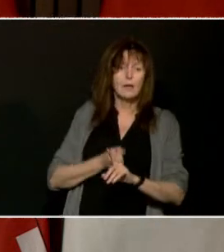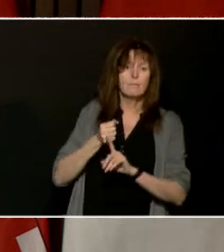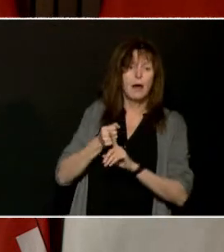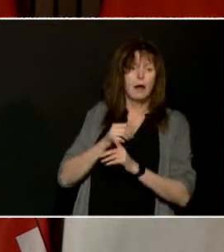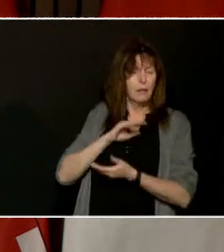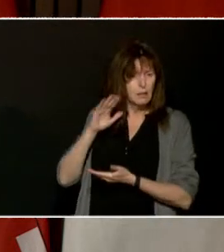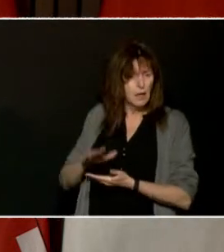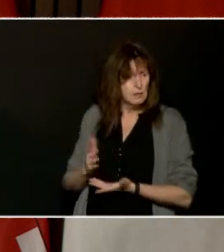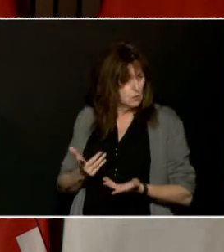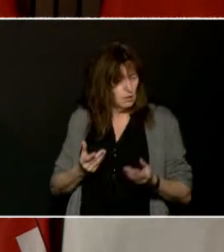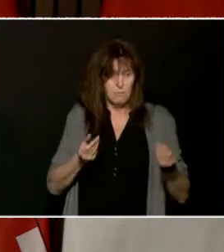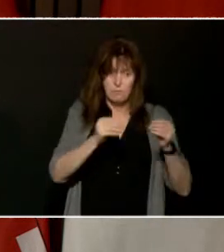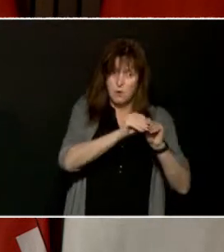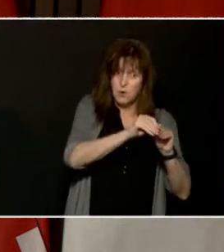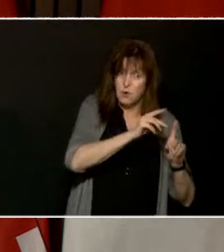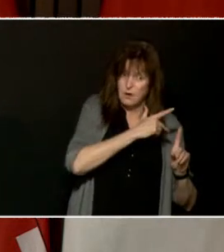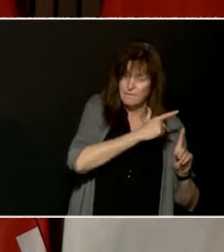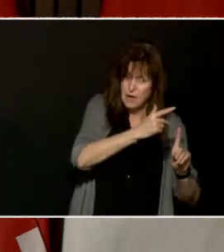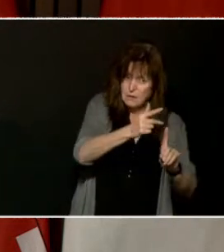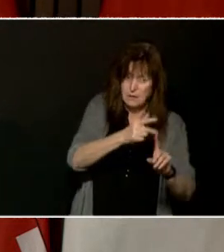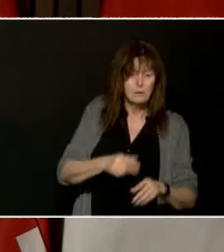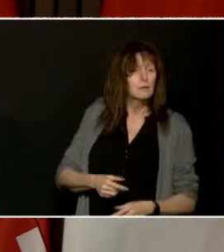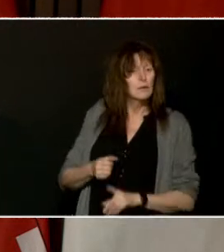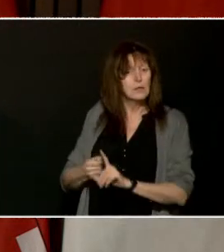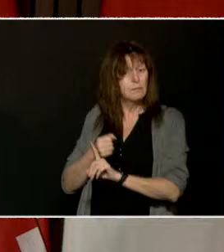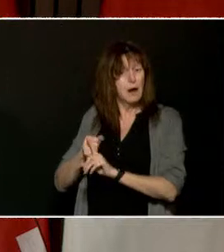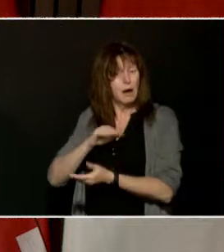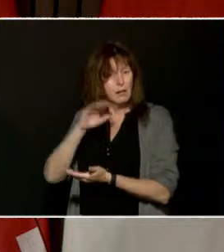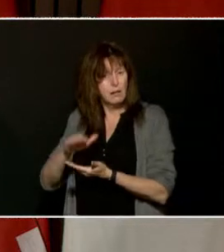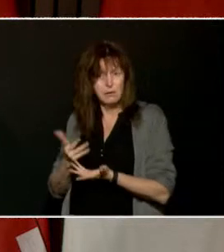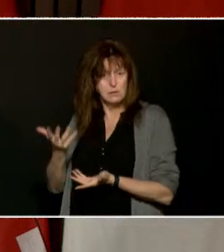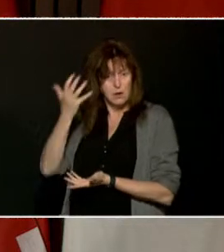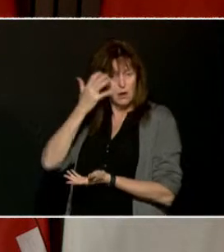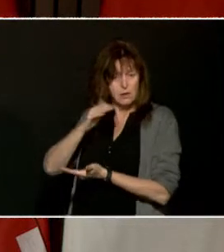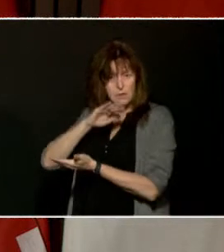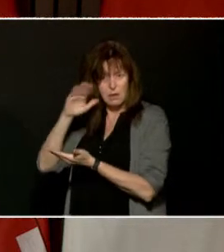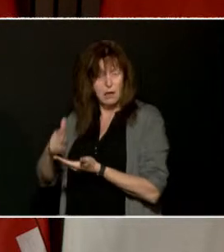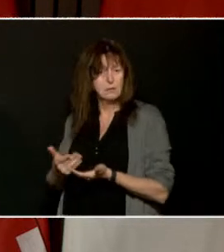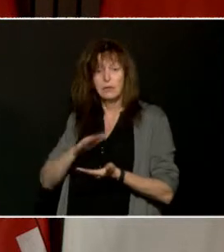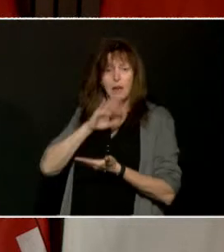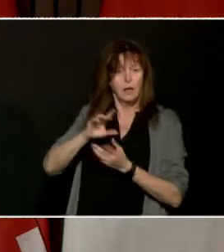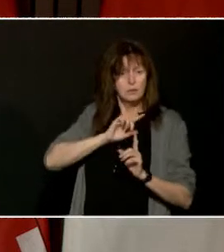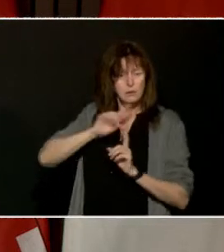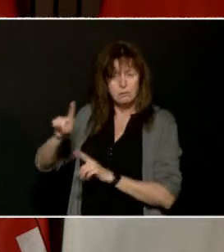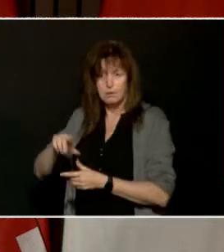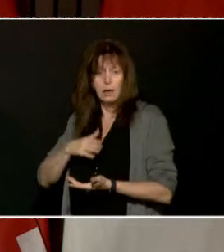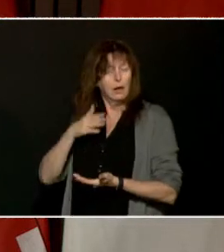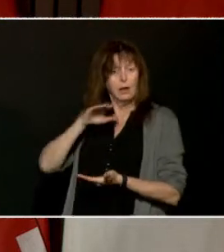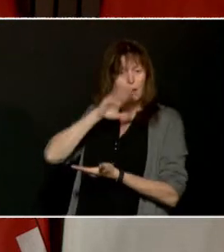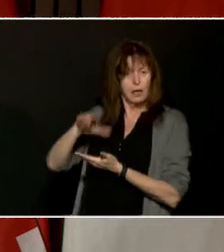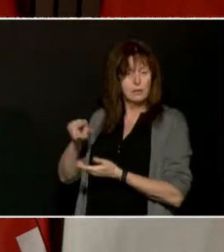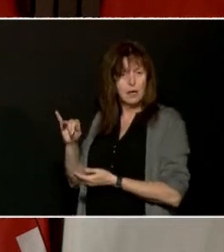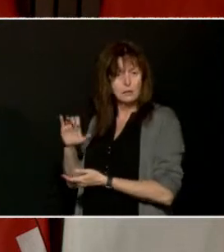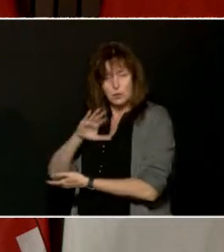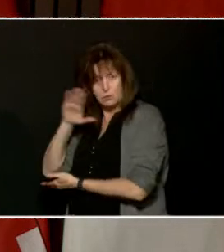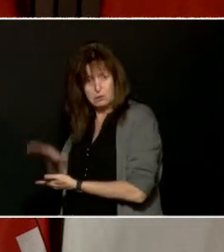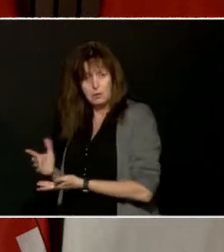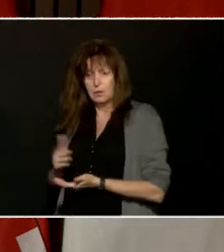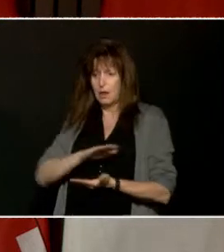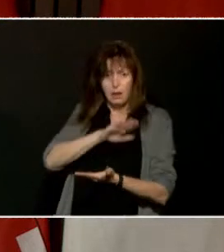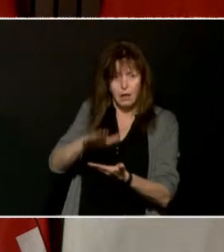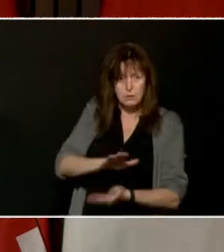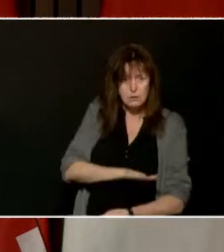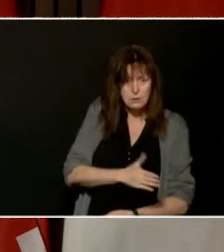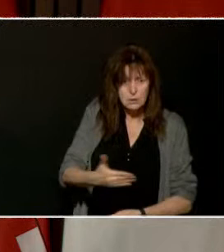vaccination, less hospitalization, less death, less serious illness. So